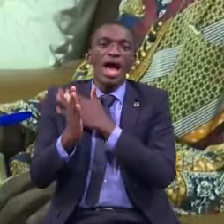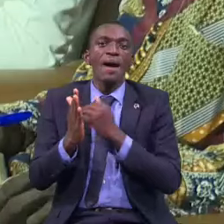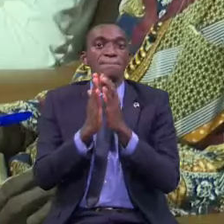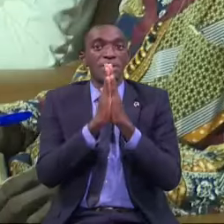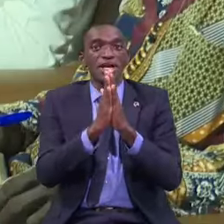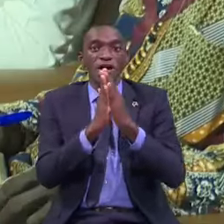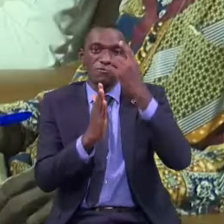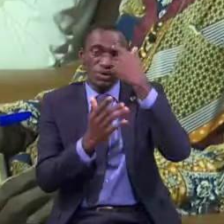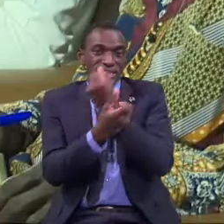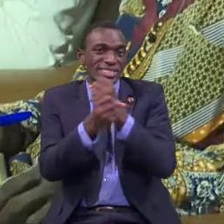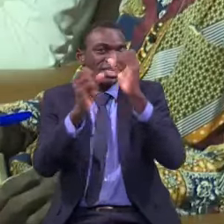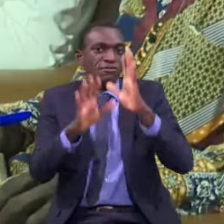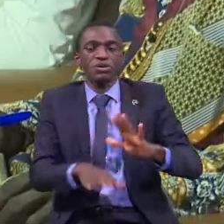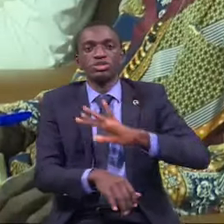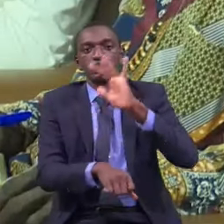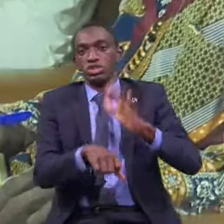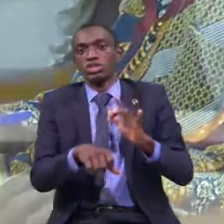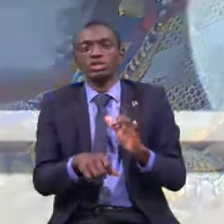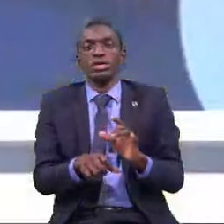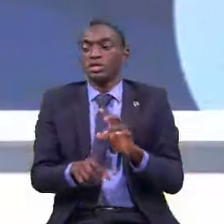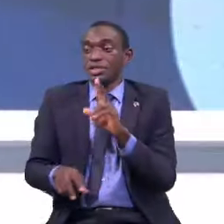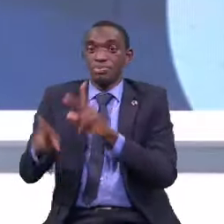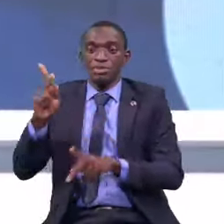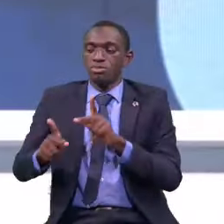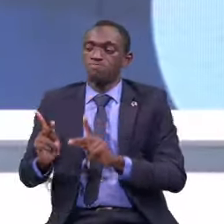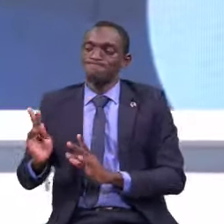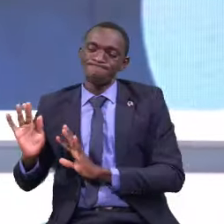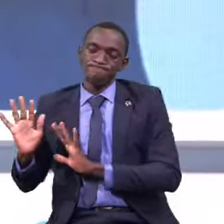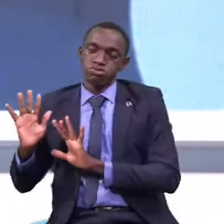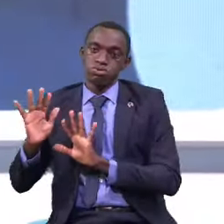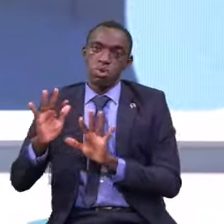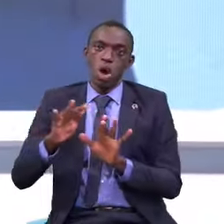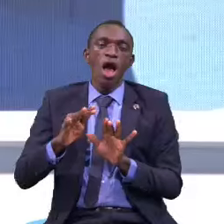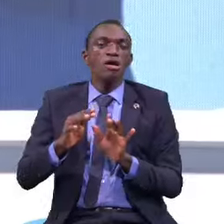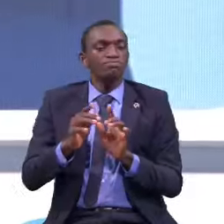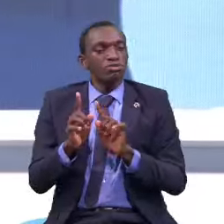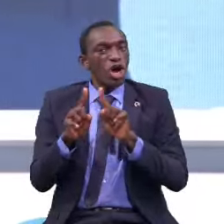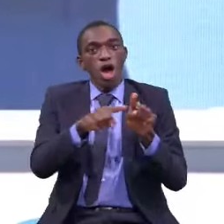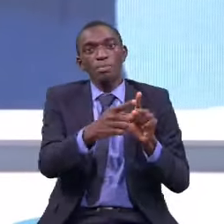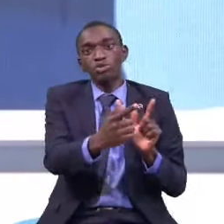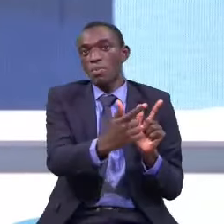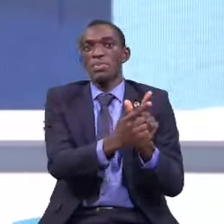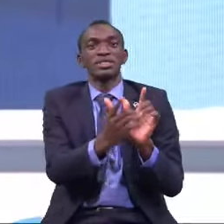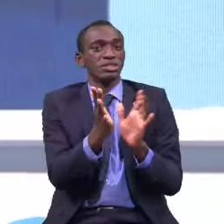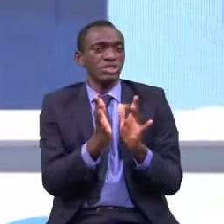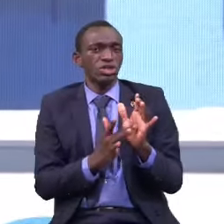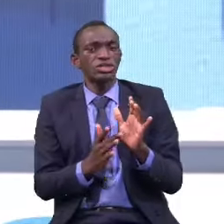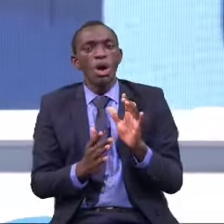They came and made petition before the Lord. They wanted the Savior to touch